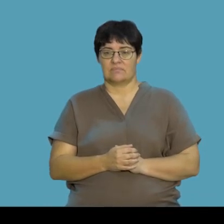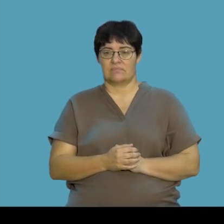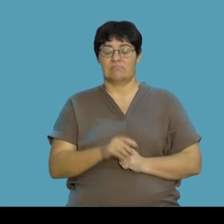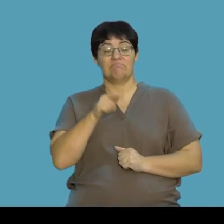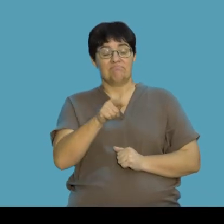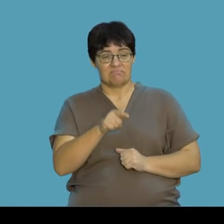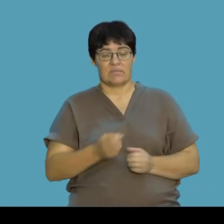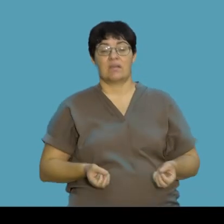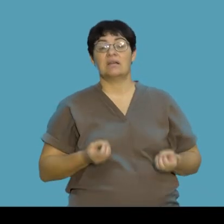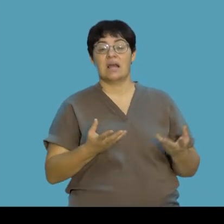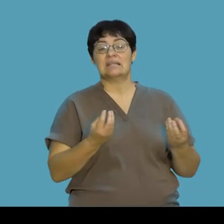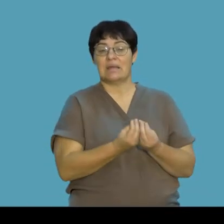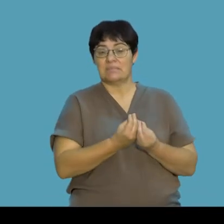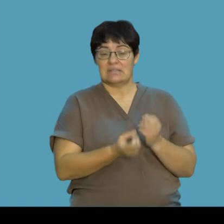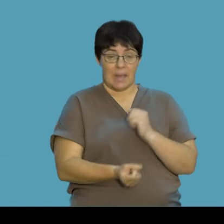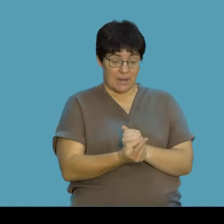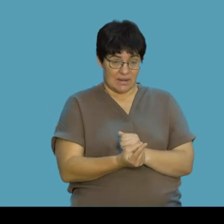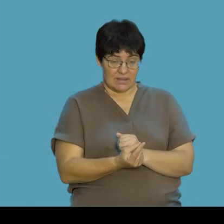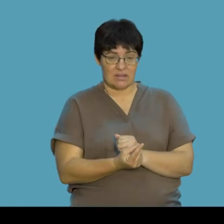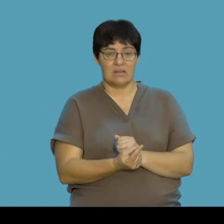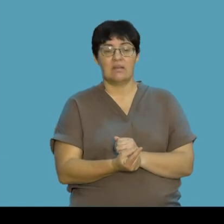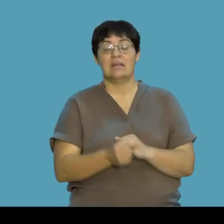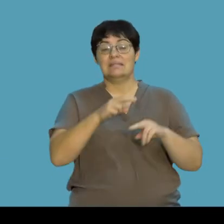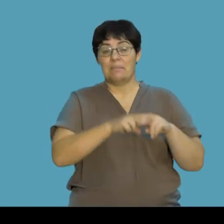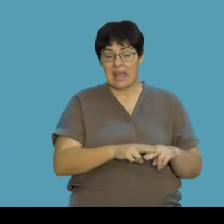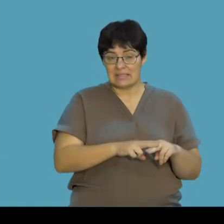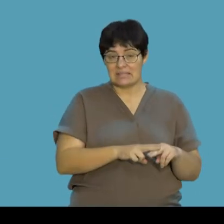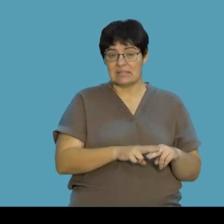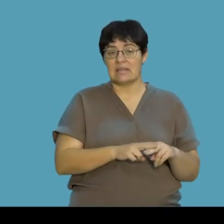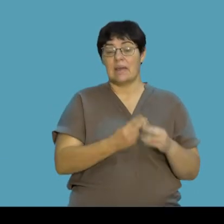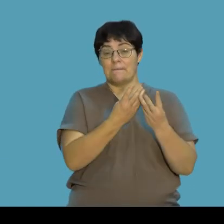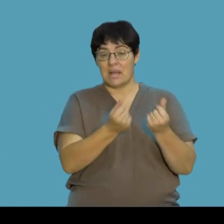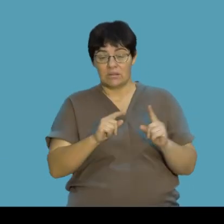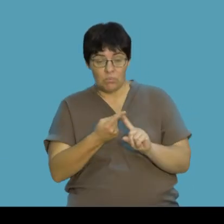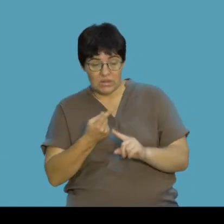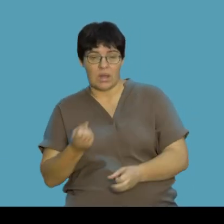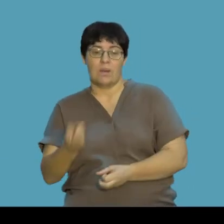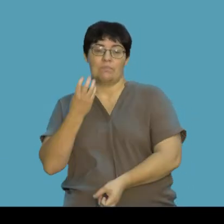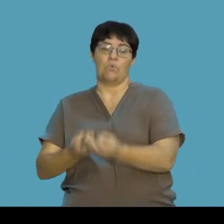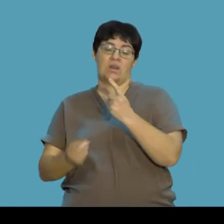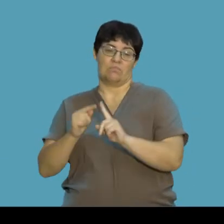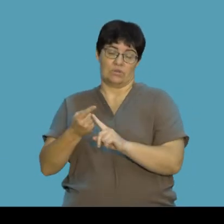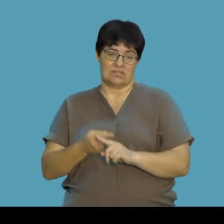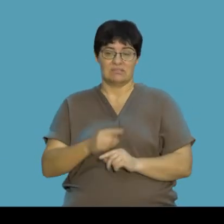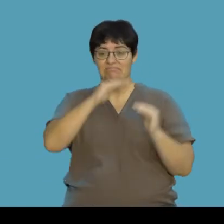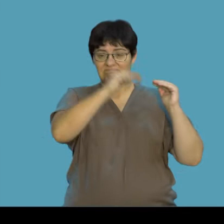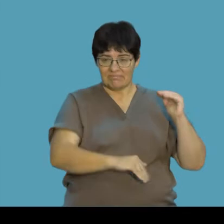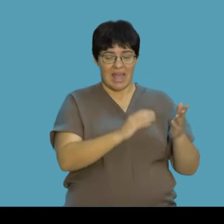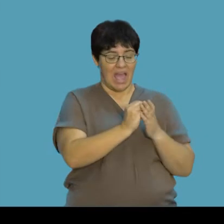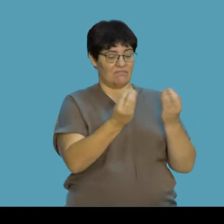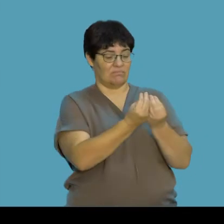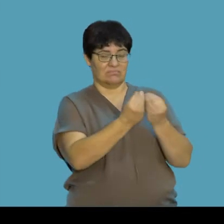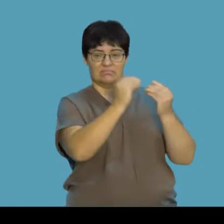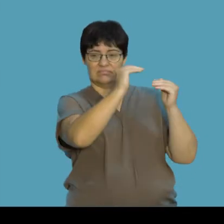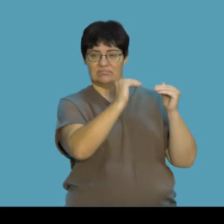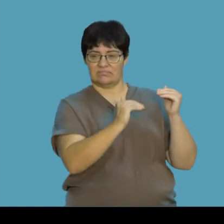which a given substance exists depend on its melting point and boiling point, okay? Below is a list of substances